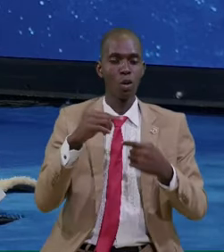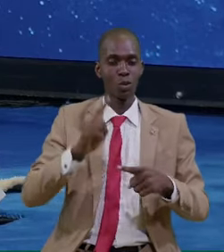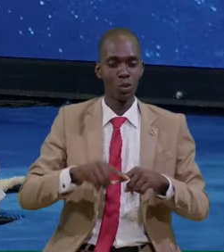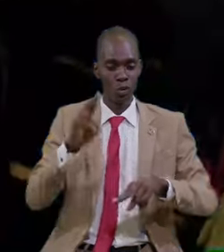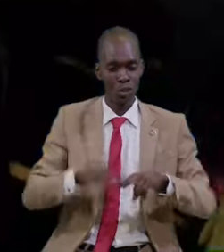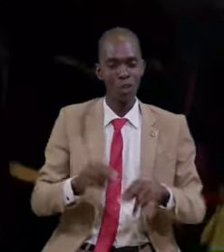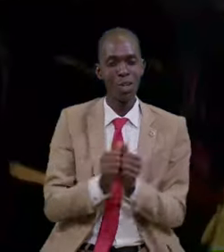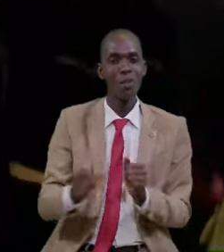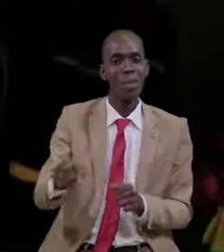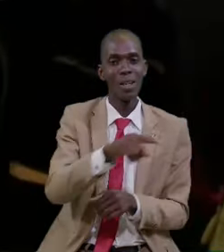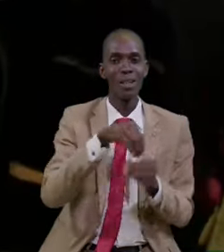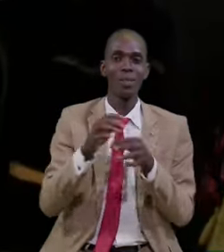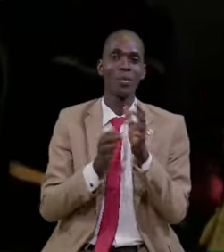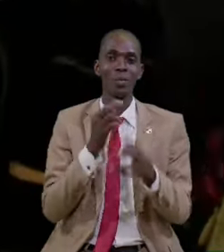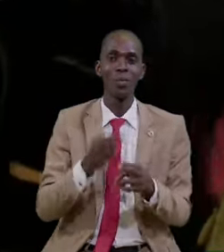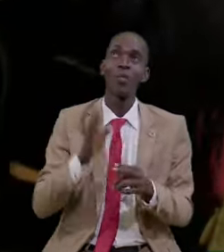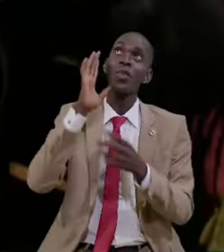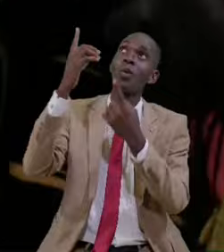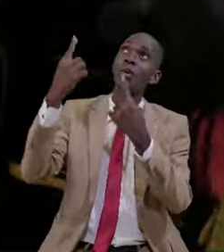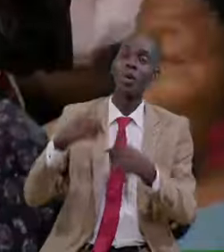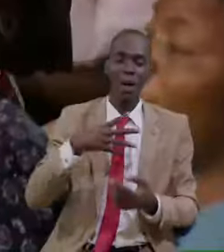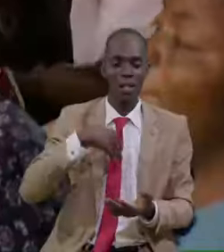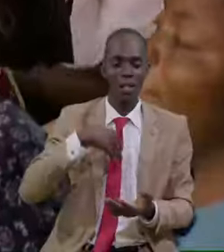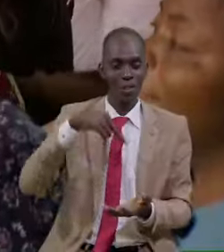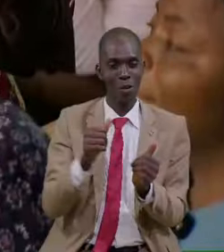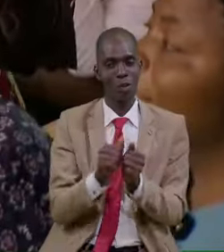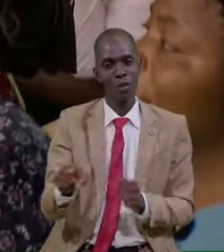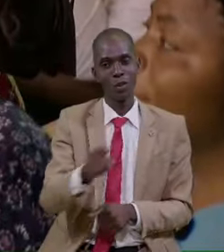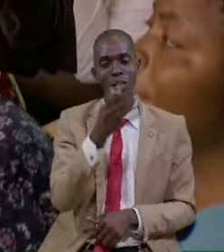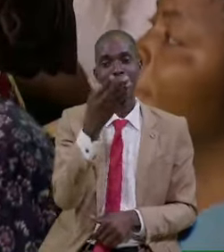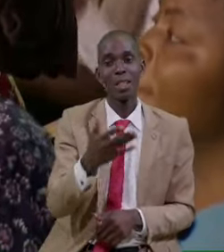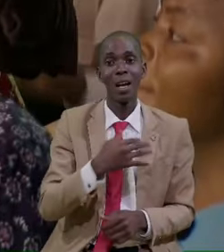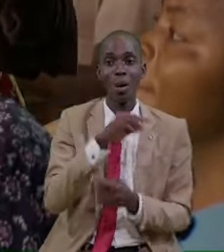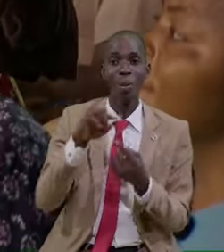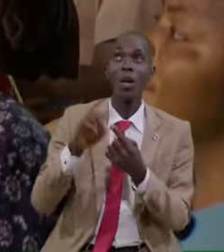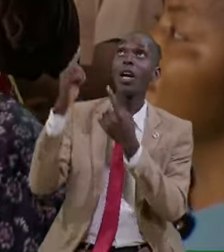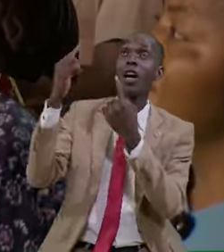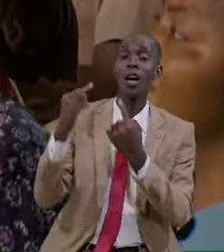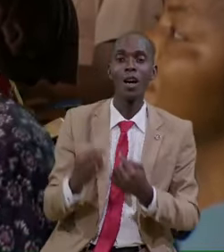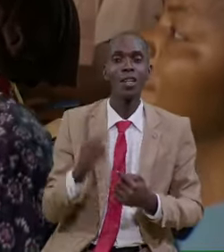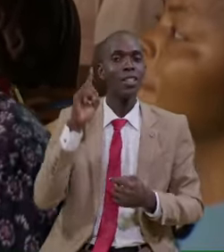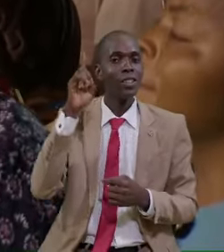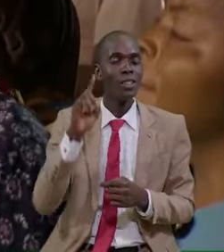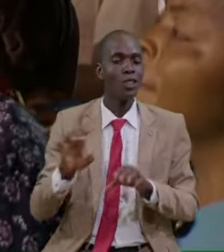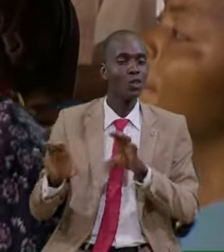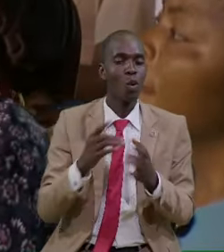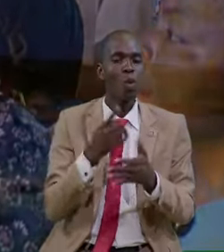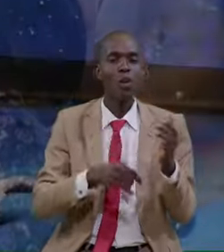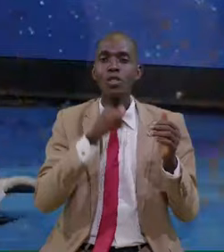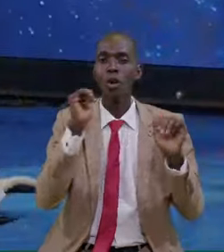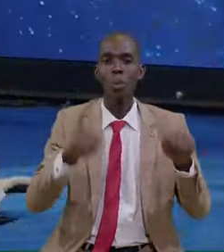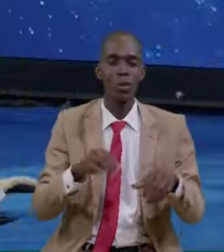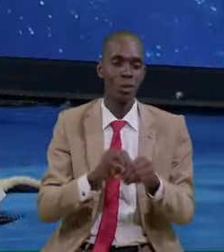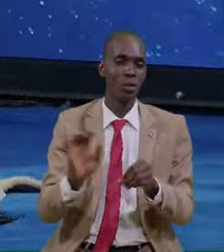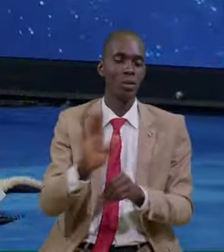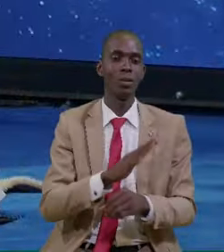Amen. He'll come and stand with you there, and when he comes, he does the impossible in your life.